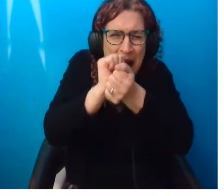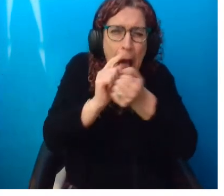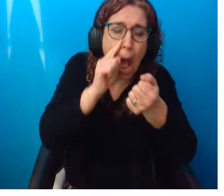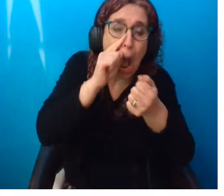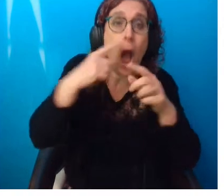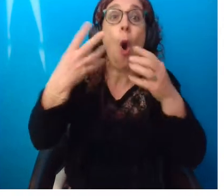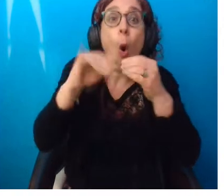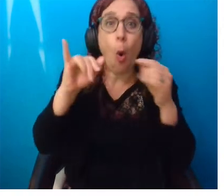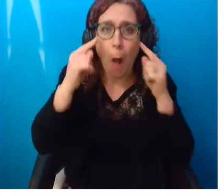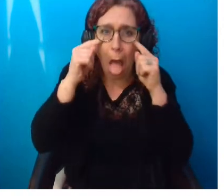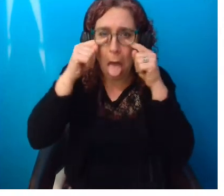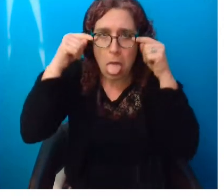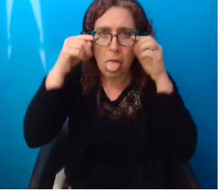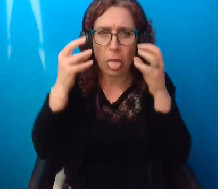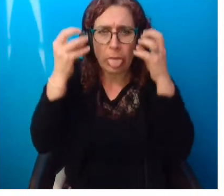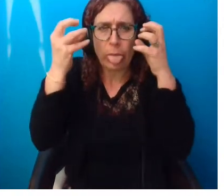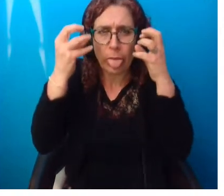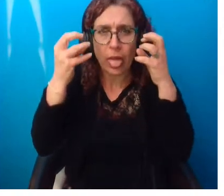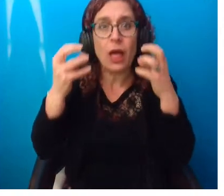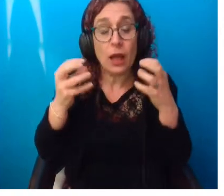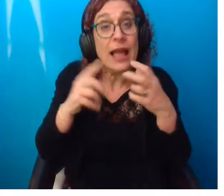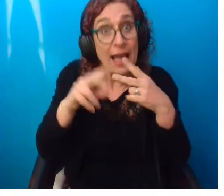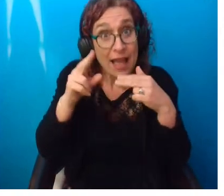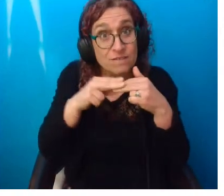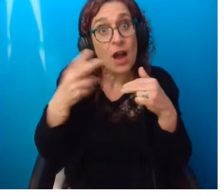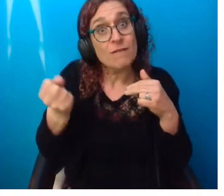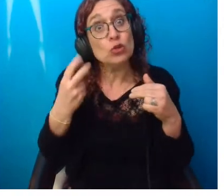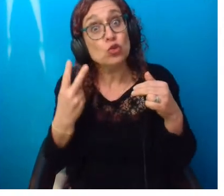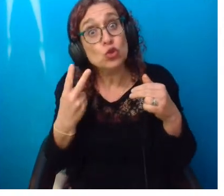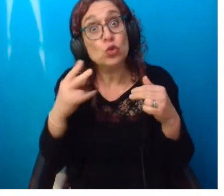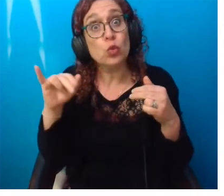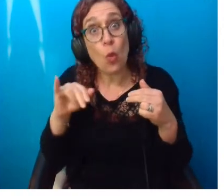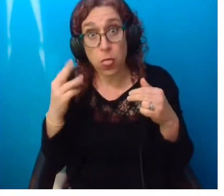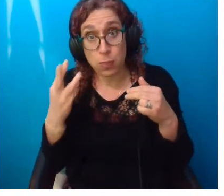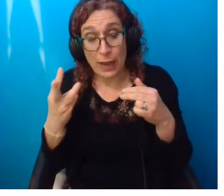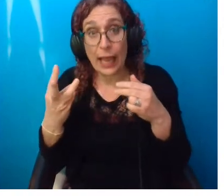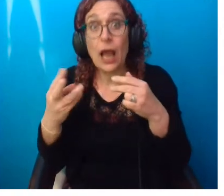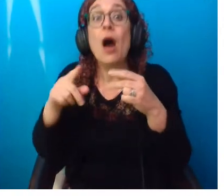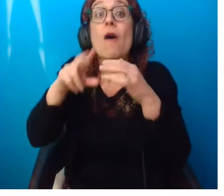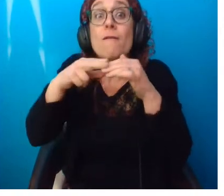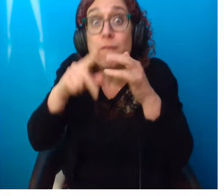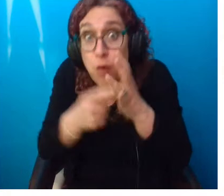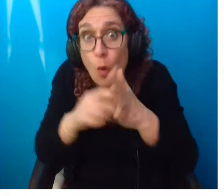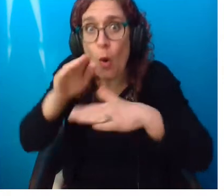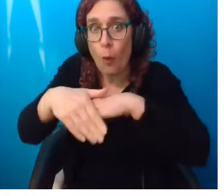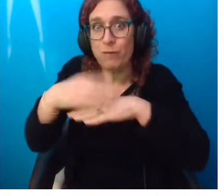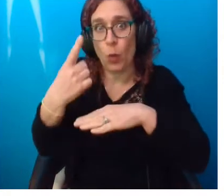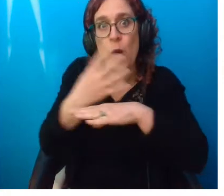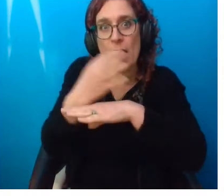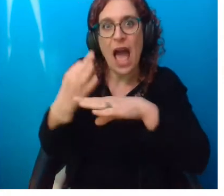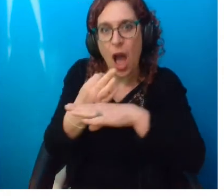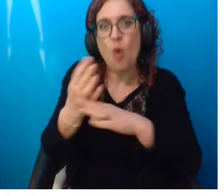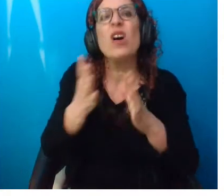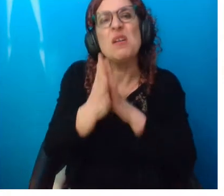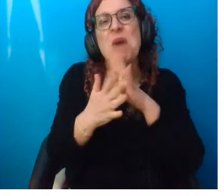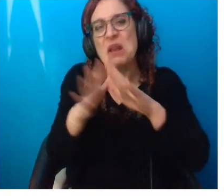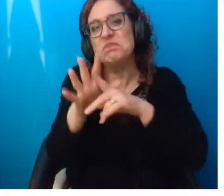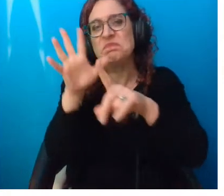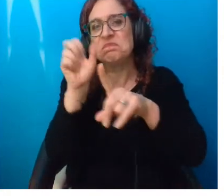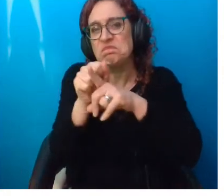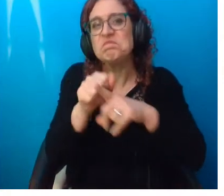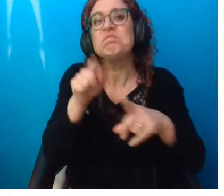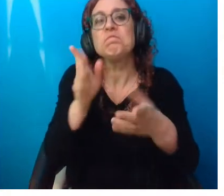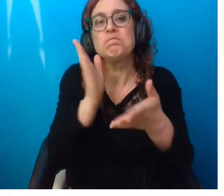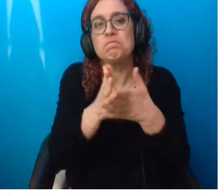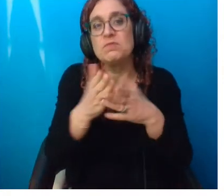conjunctivitis. If that's the case, an allergic rhinoconjunctivitis or rhinitis is likely.